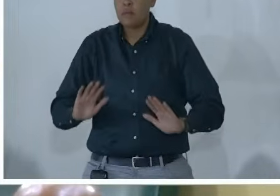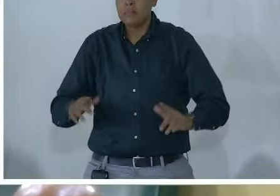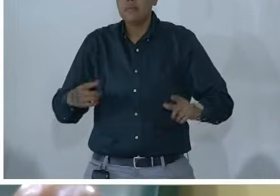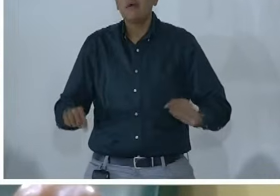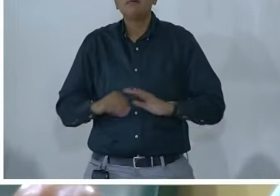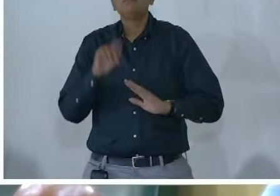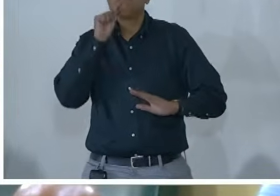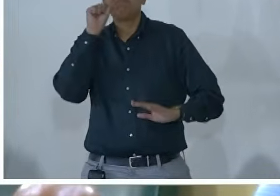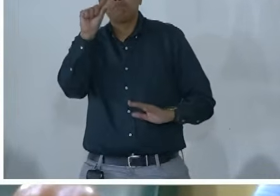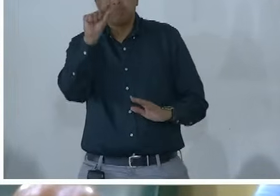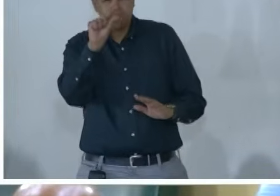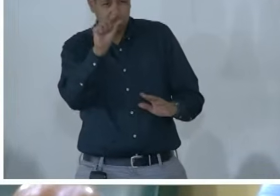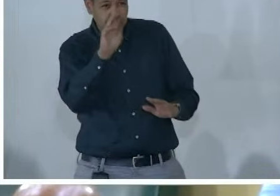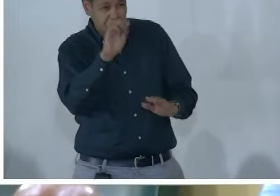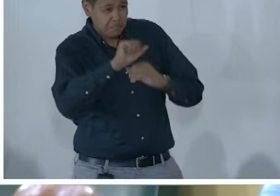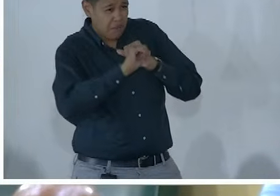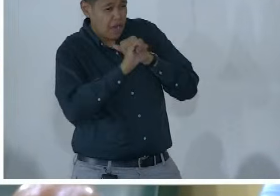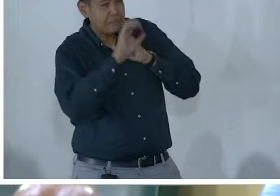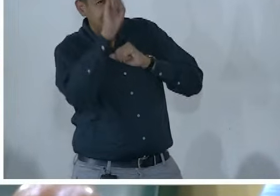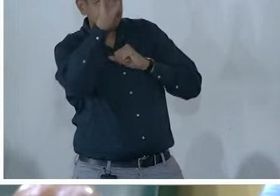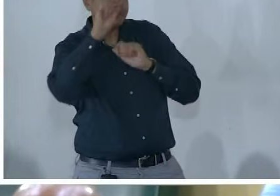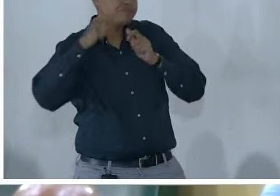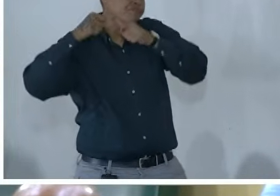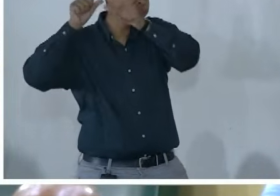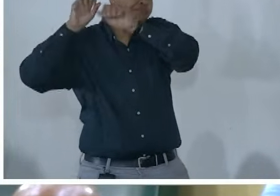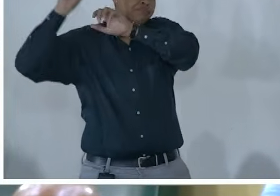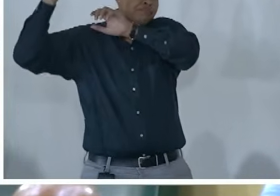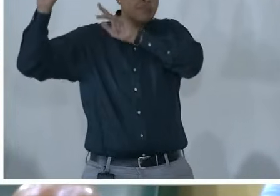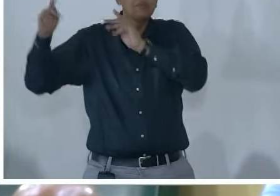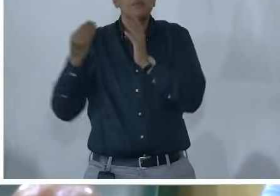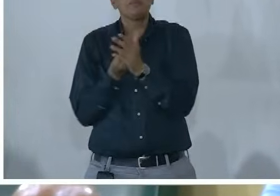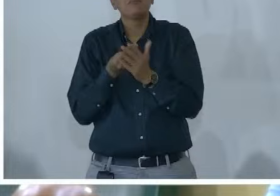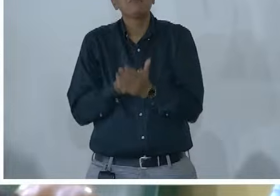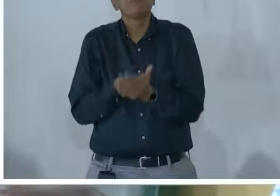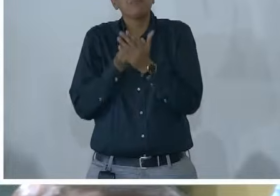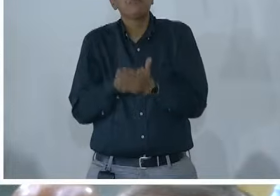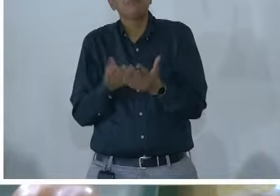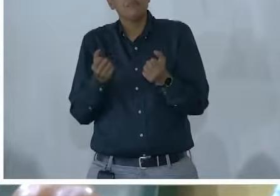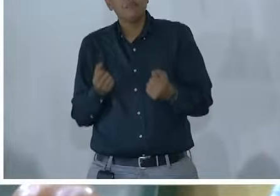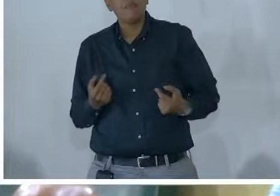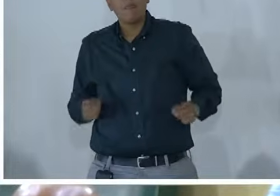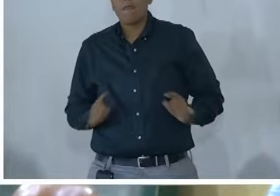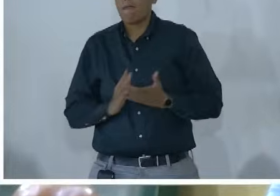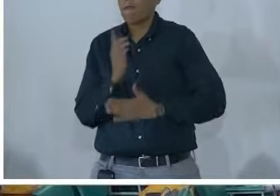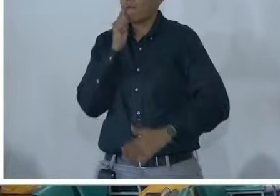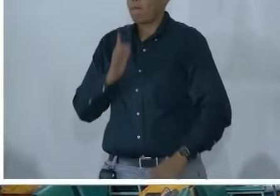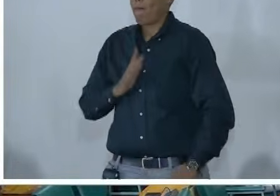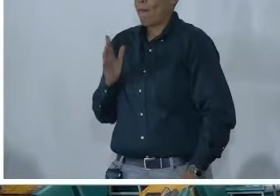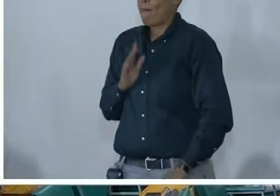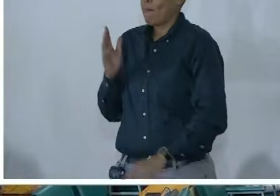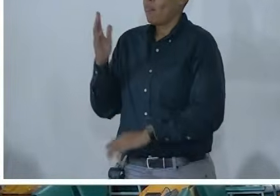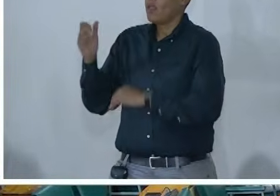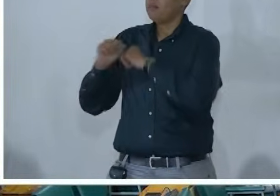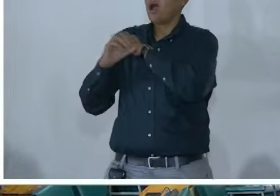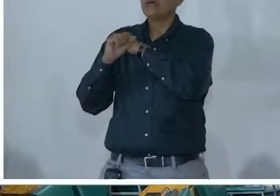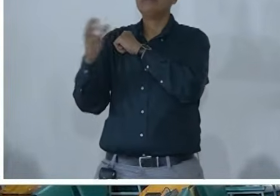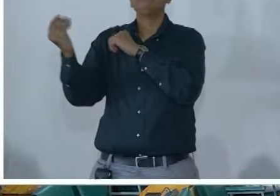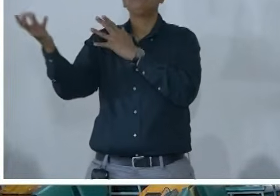a micro-market to help MSMEs raise equity capital through formal market